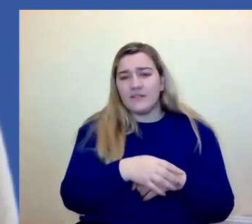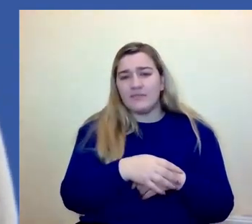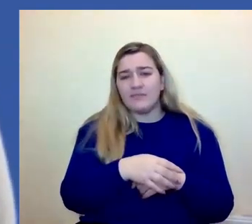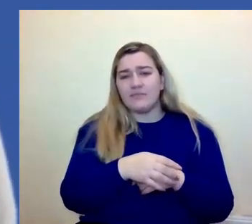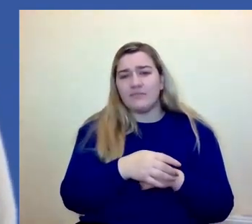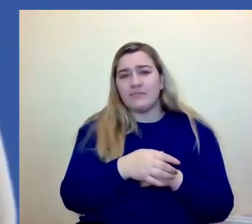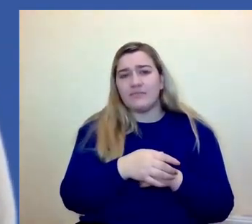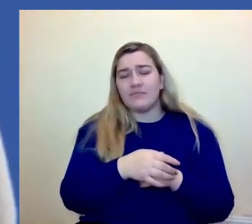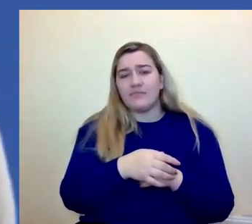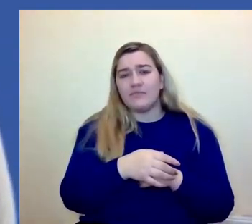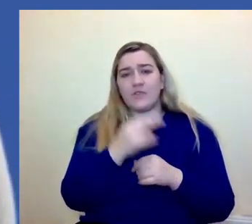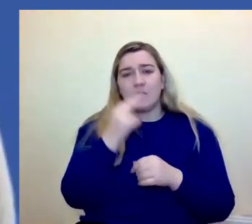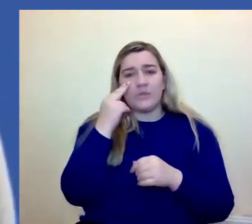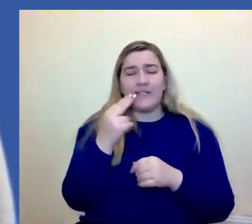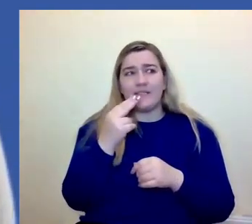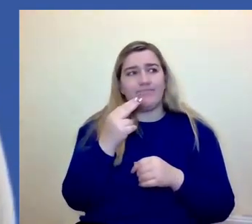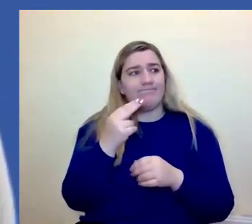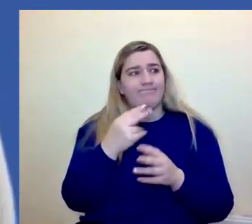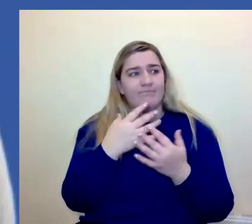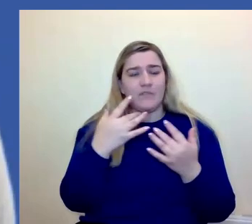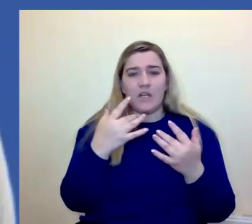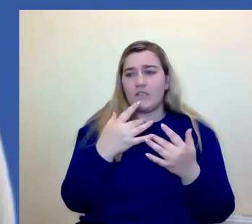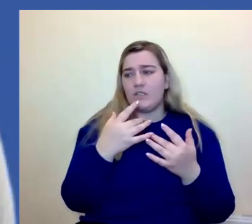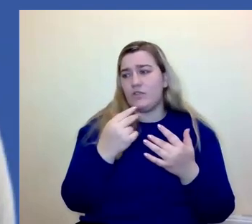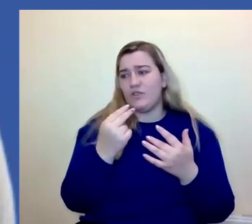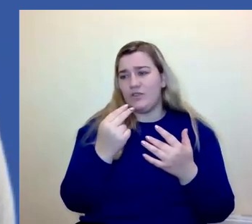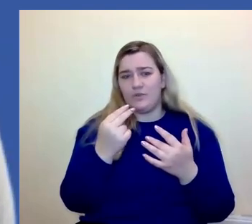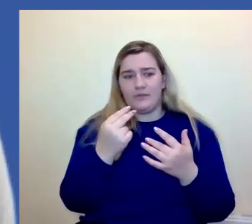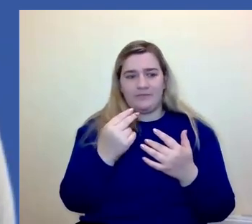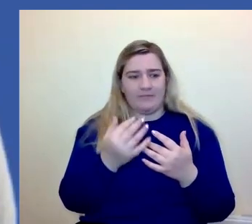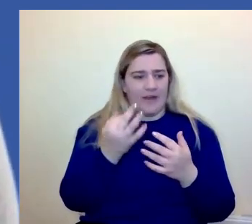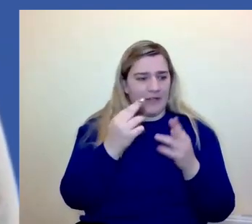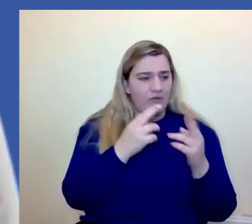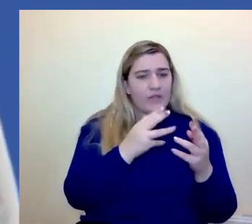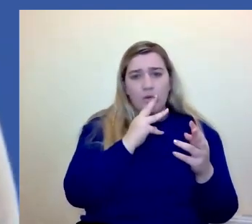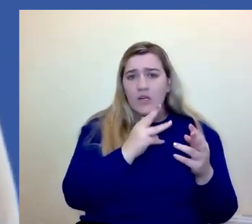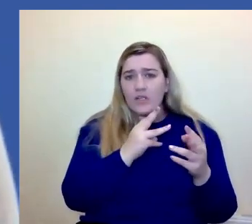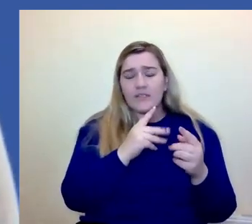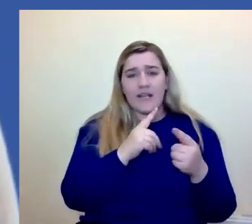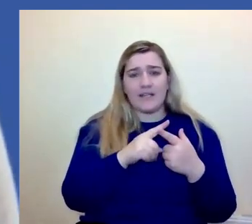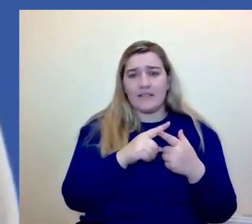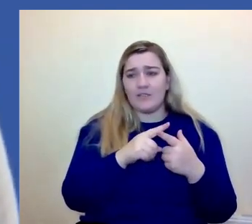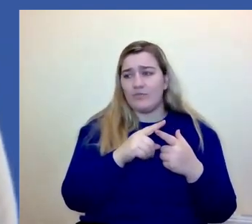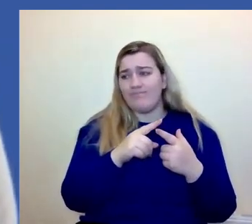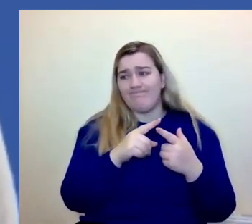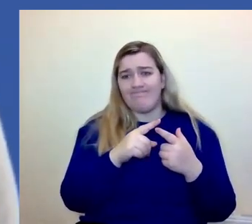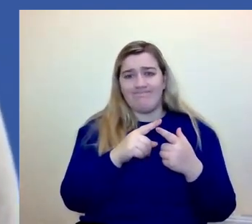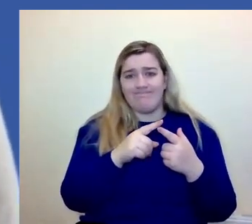It takes a good bit to come up with the right words and stuff for some of us to make the